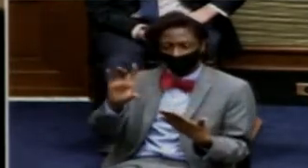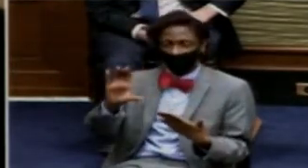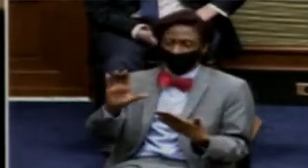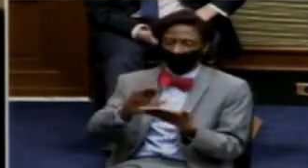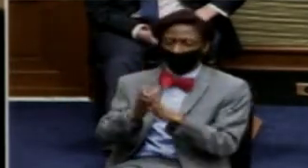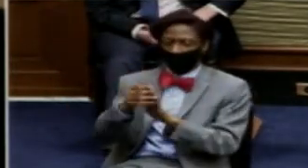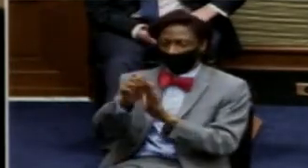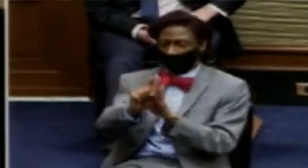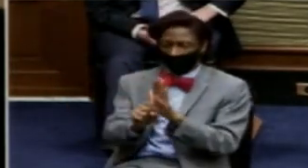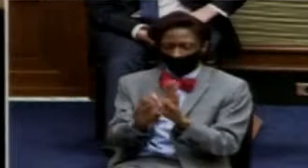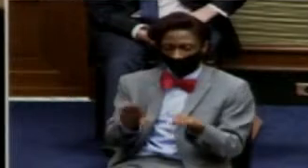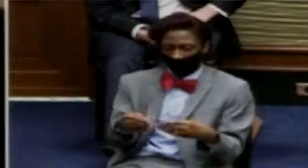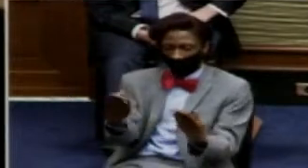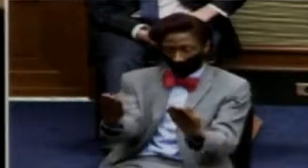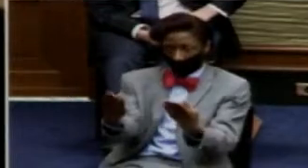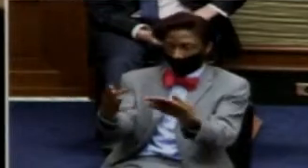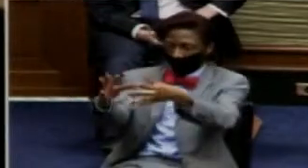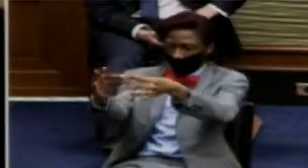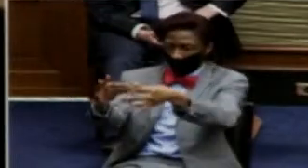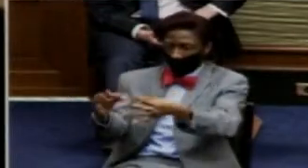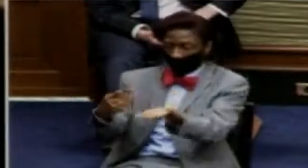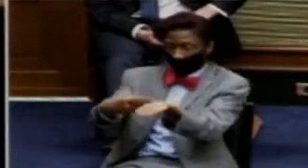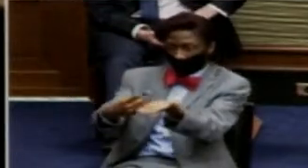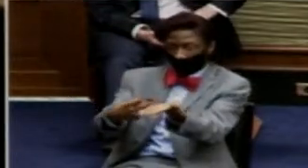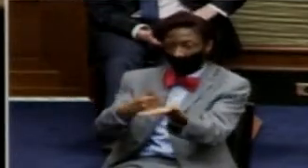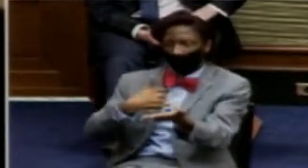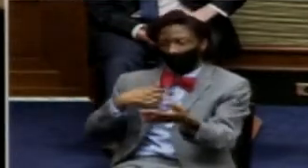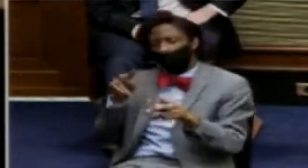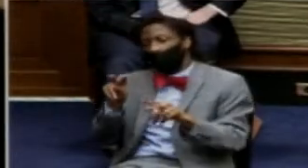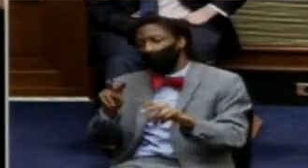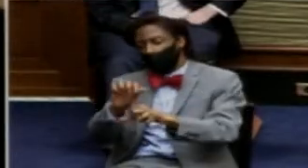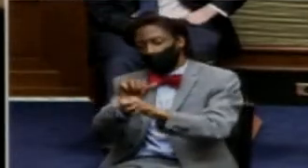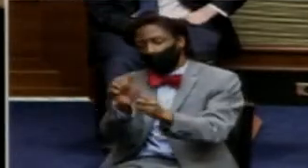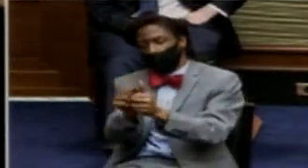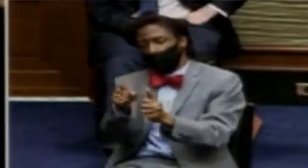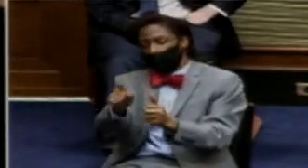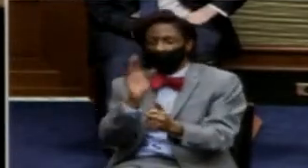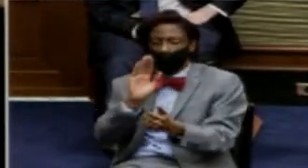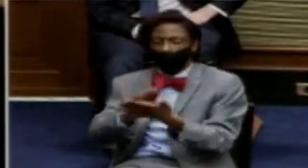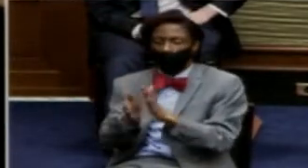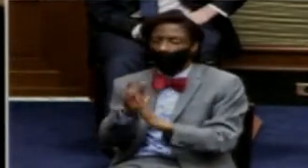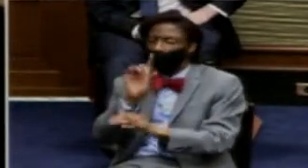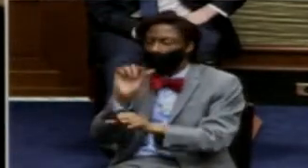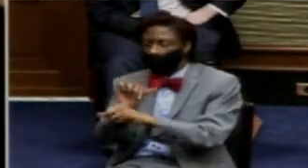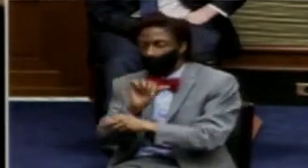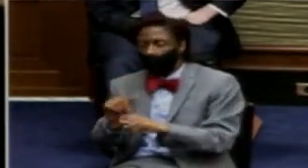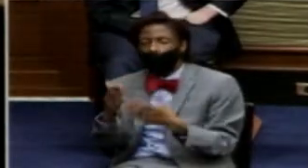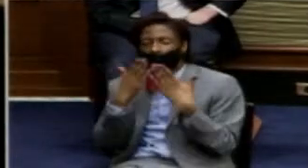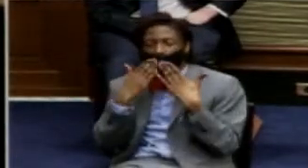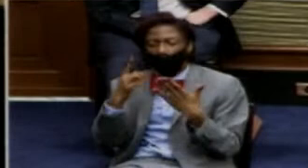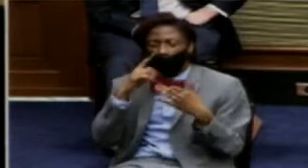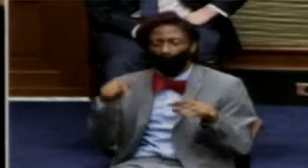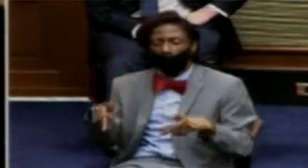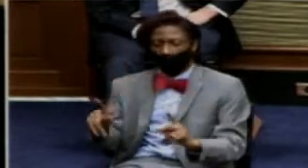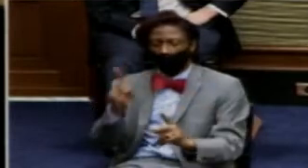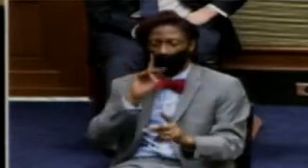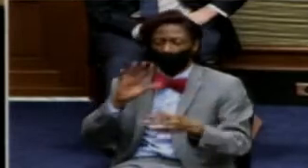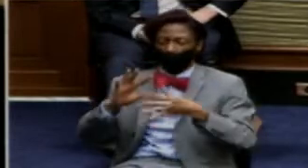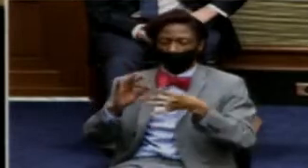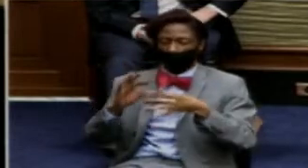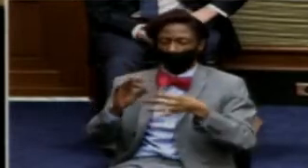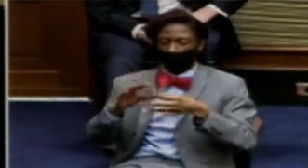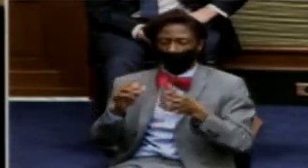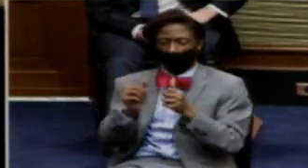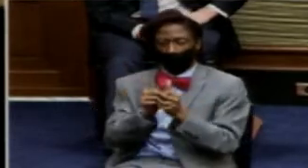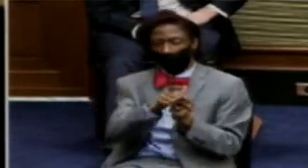discussion, and I look forward to working with you to make it a reality. Thank you for the opportunity to speak before the committee